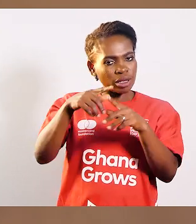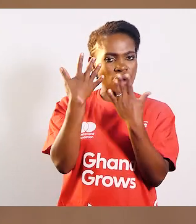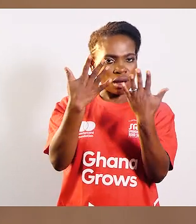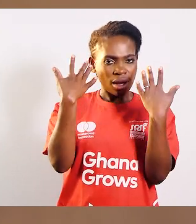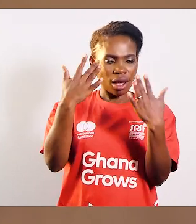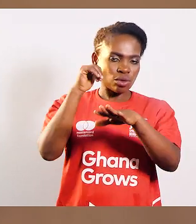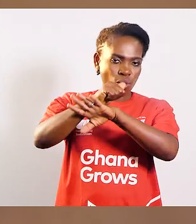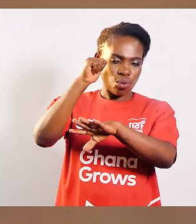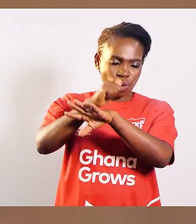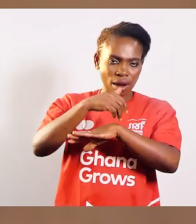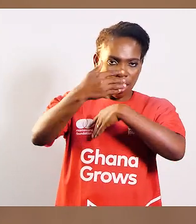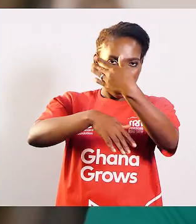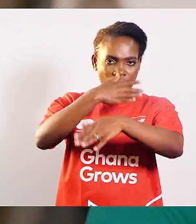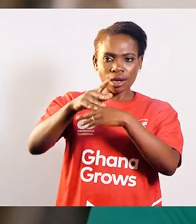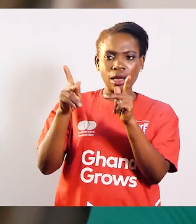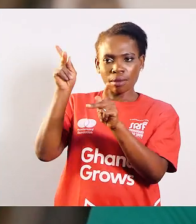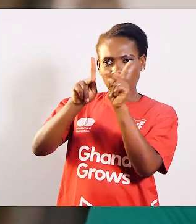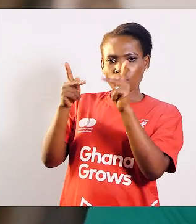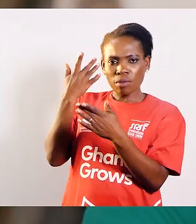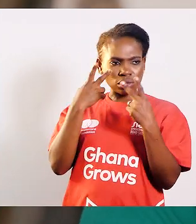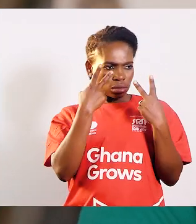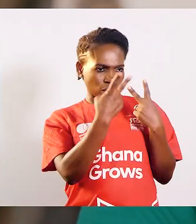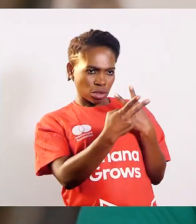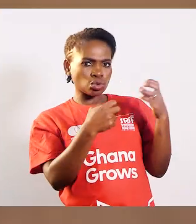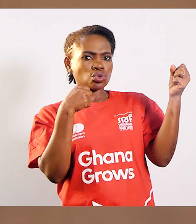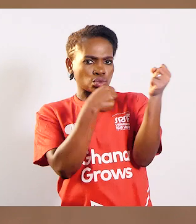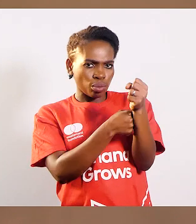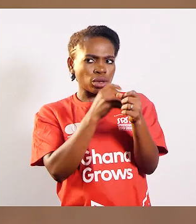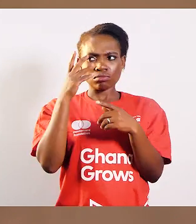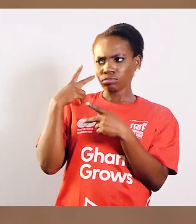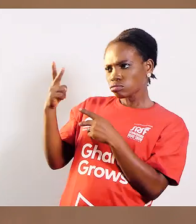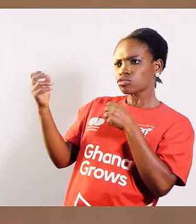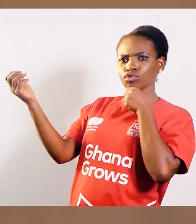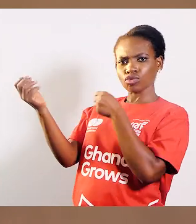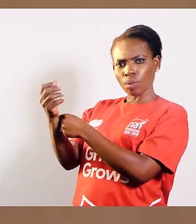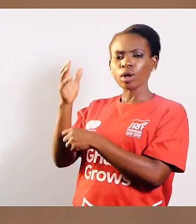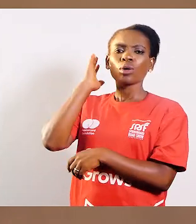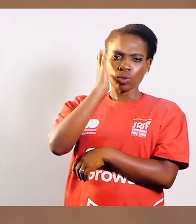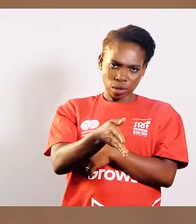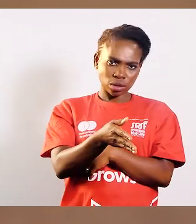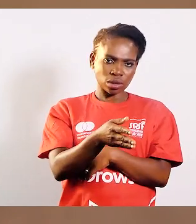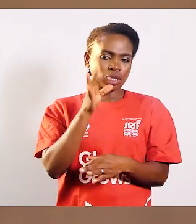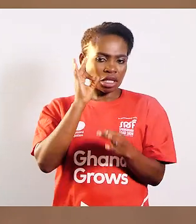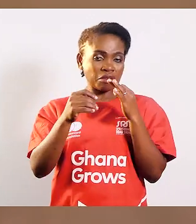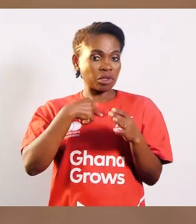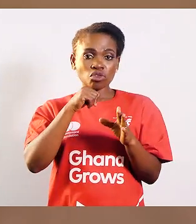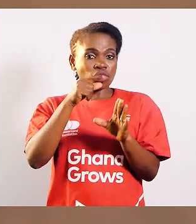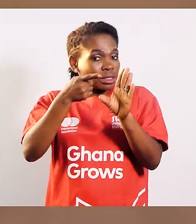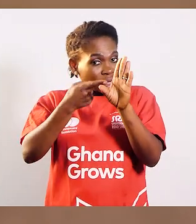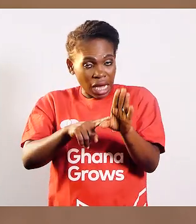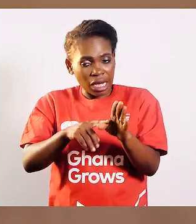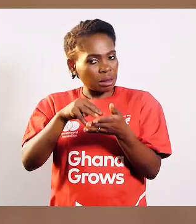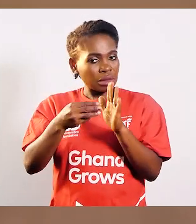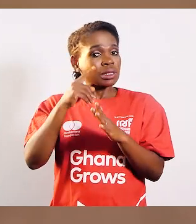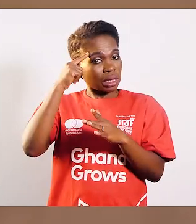then put your hand to work. And once you are working, there are a lot of support that will come through the process, like this opportunity that I've gotten.